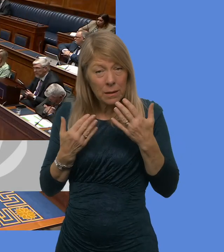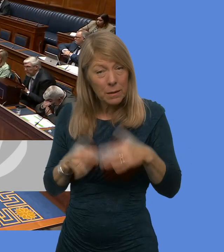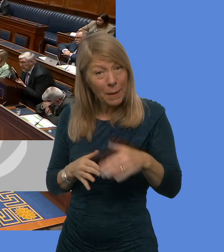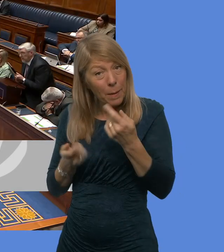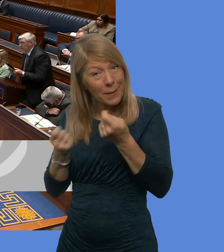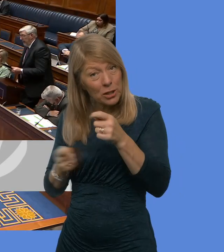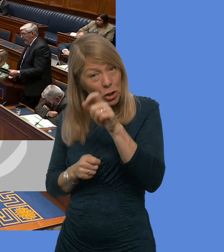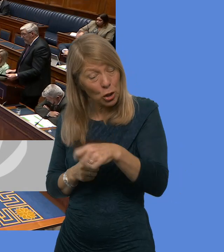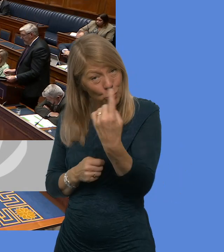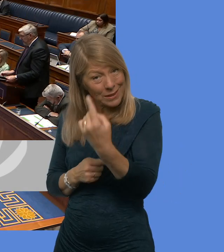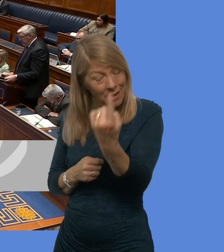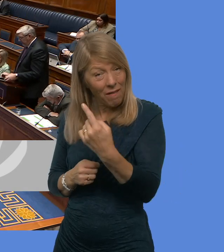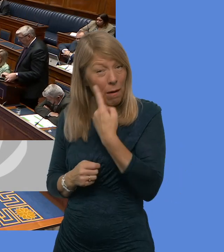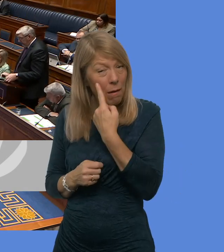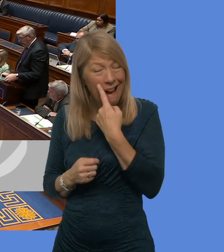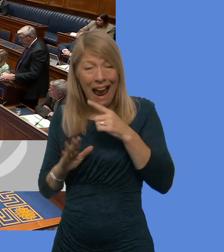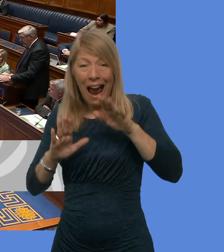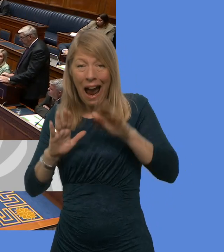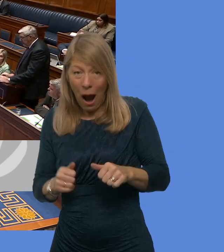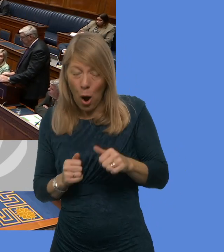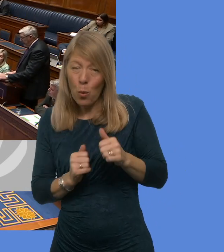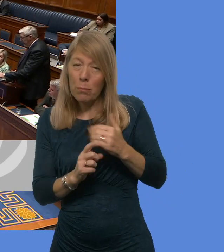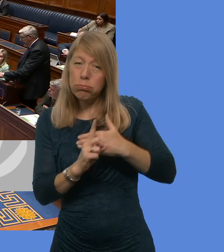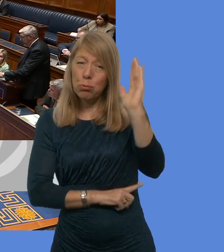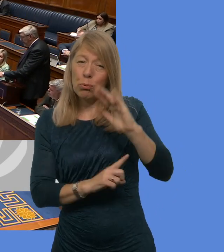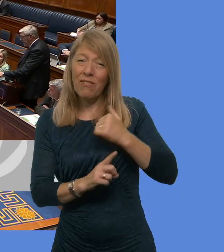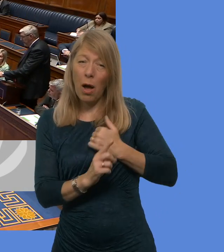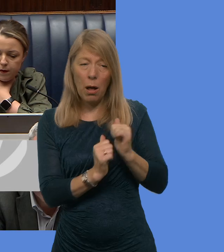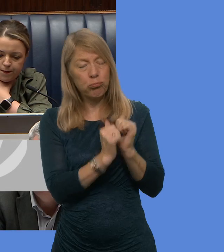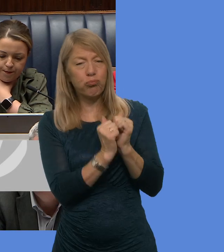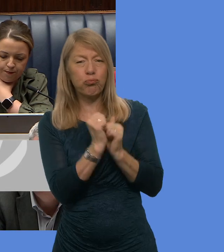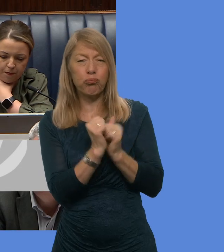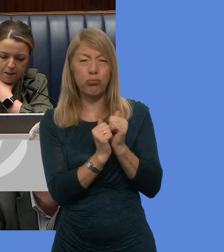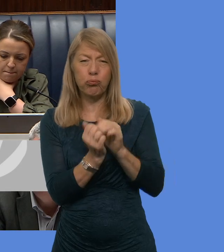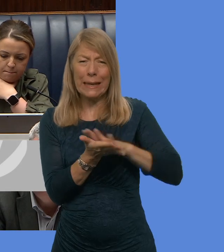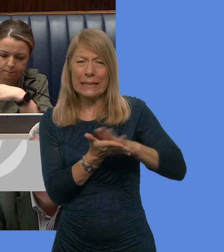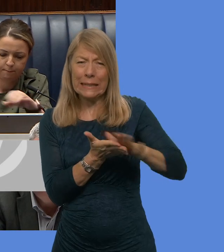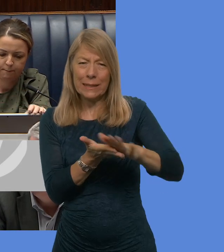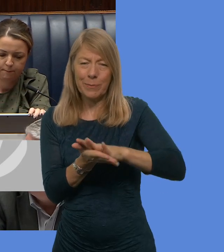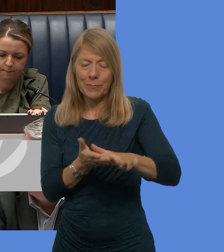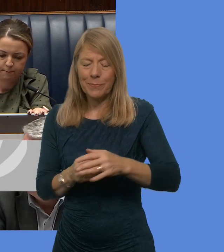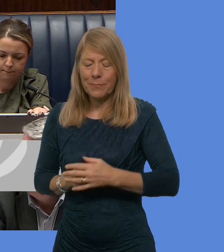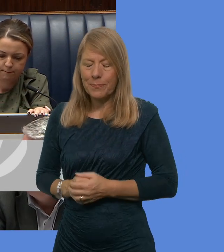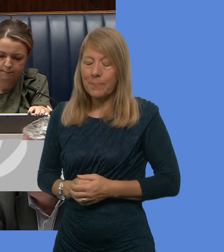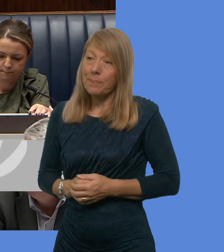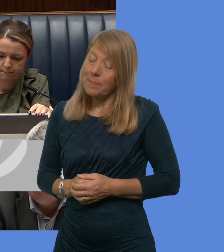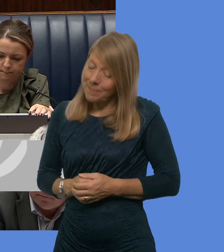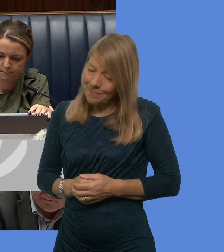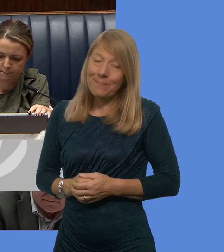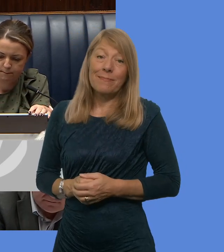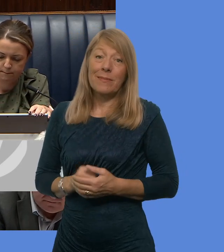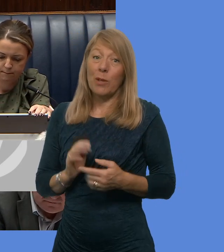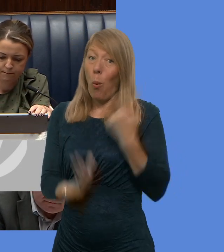Sir. I have. It's a constant course of engagement I have and discussion. I'm currently, as I've